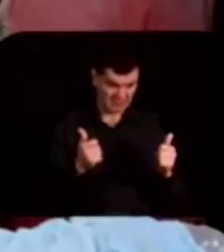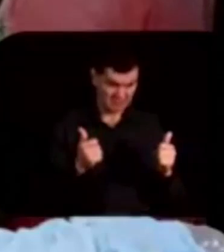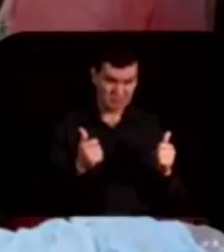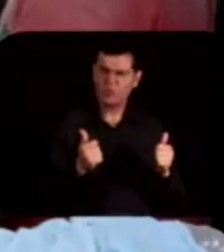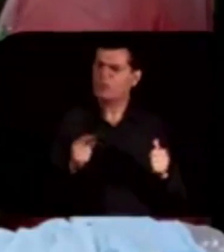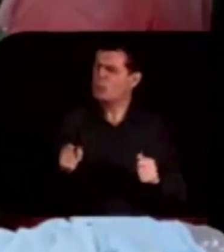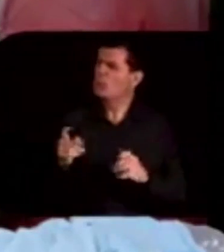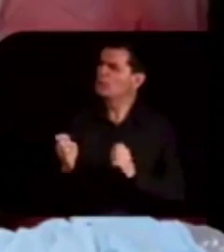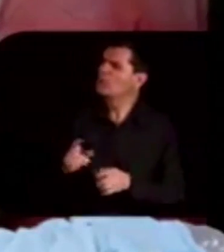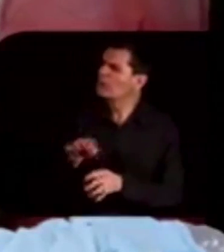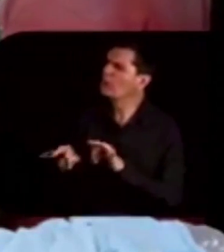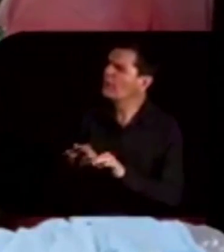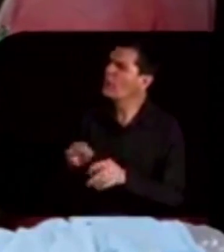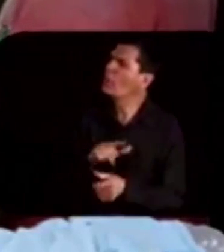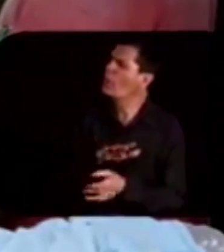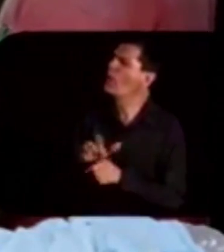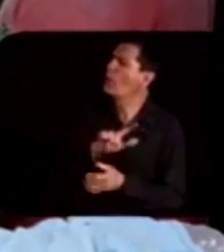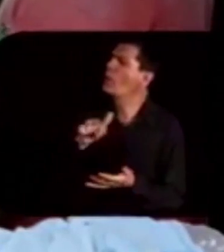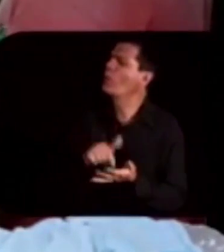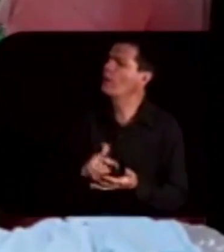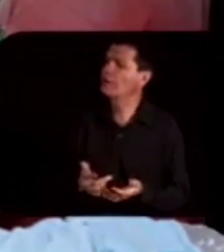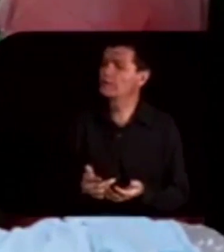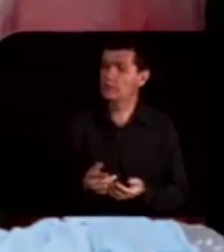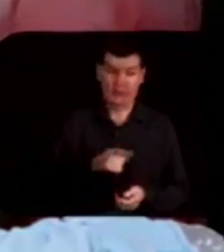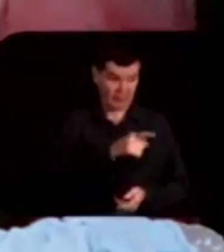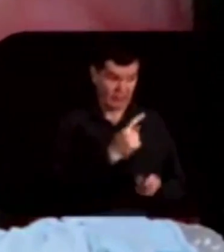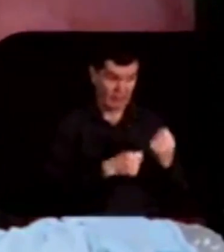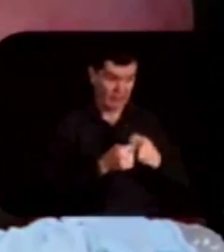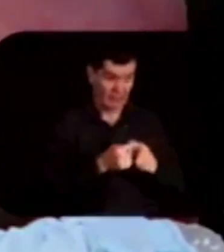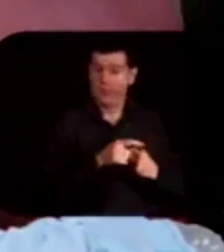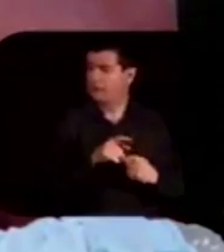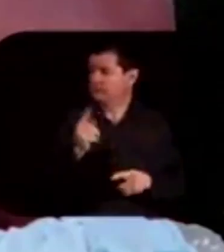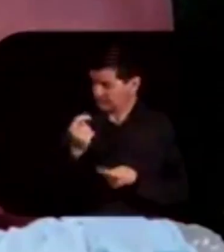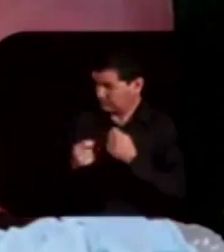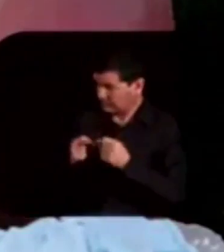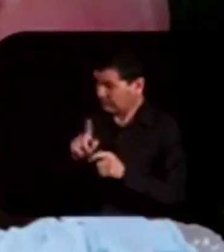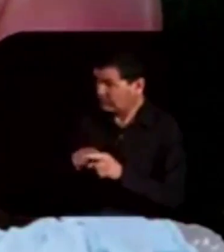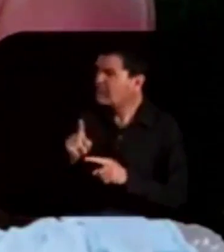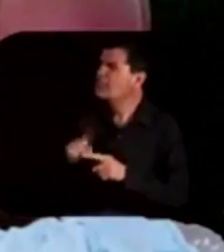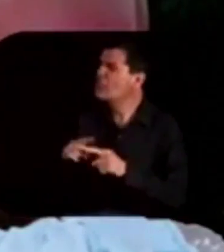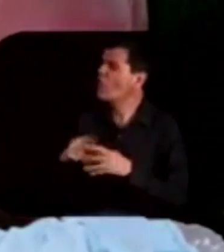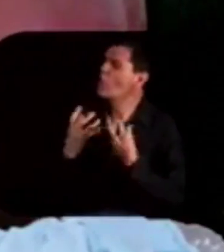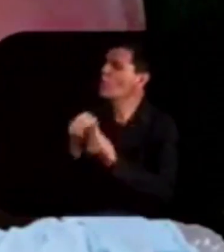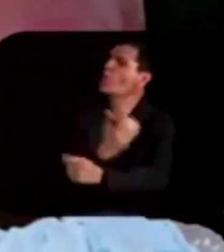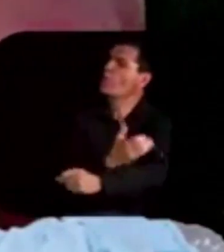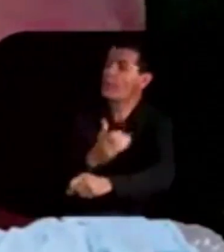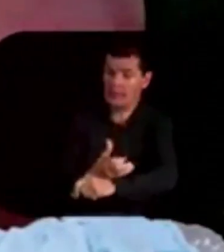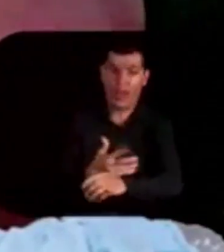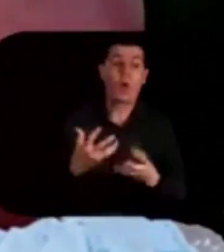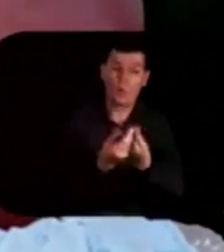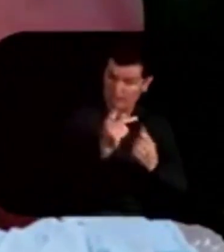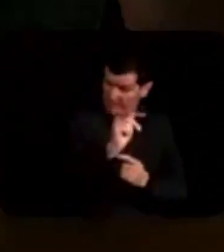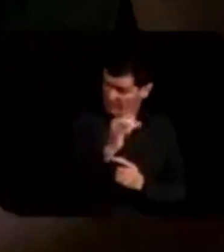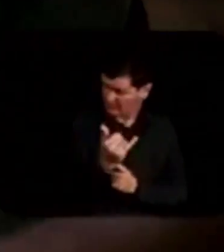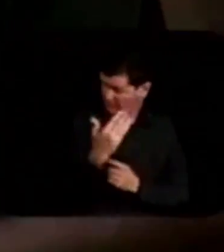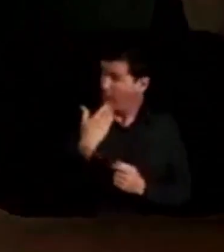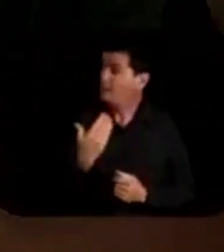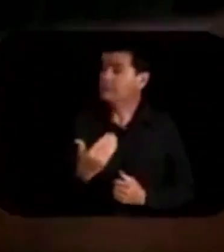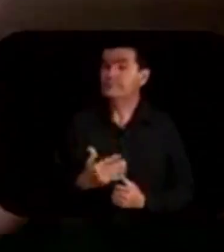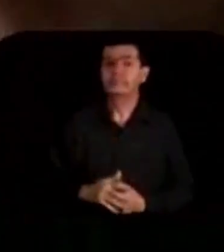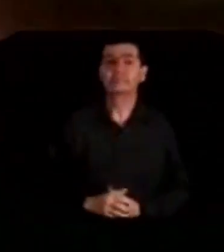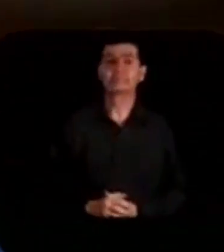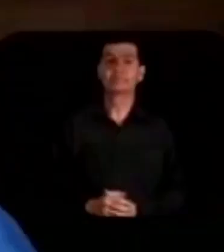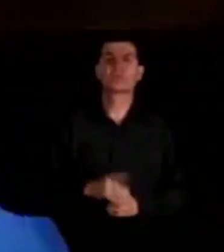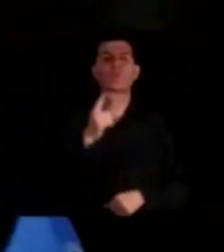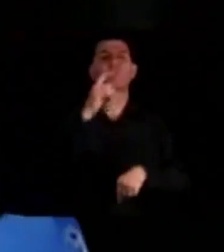Everything's okay? Where were you? Where did you work? In the shop. Oh, in the shop. Who with? With